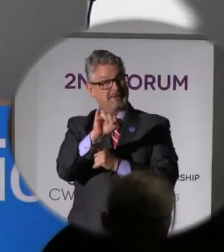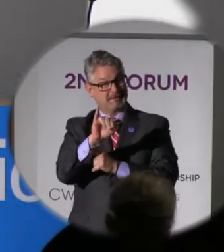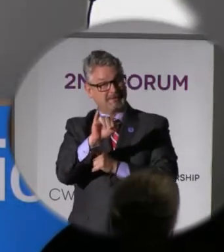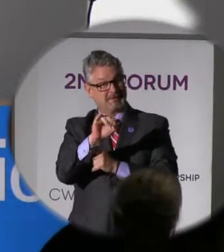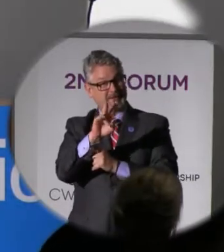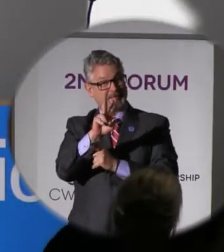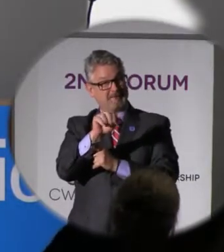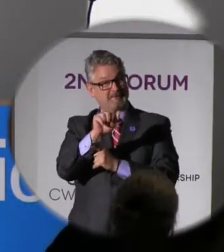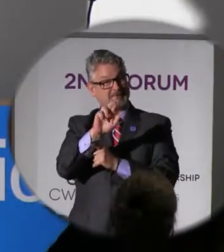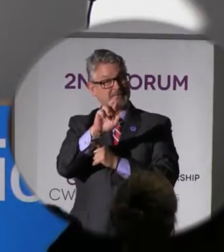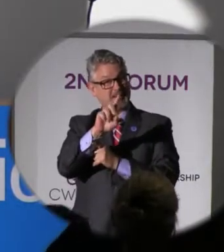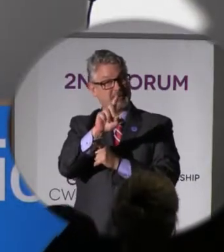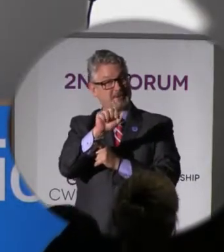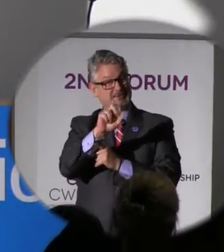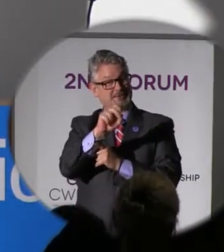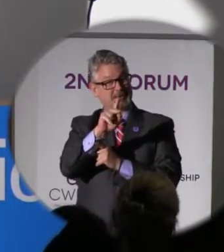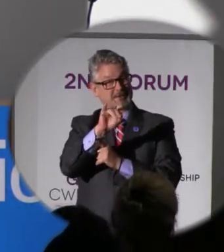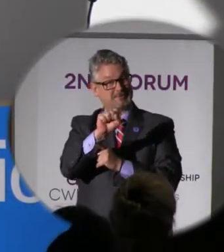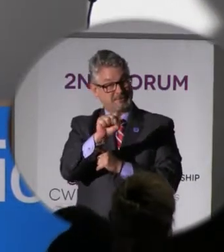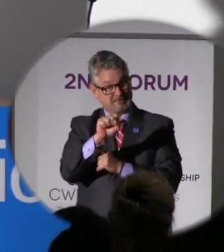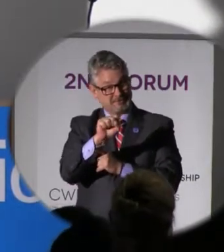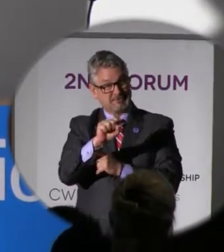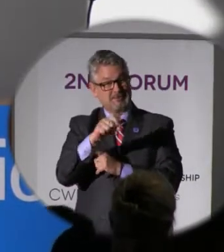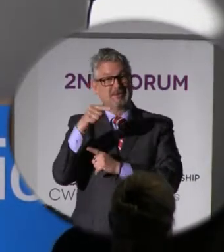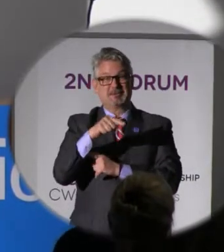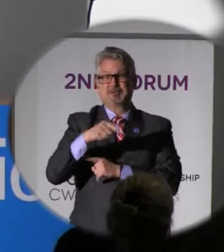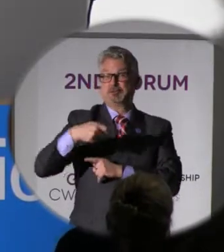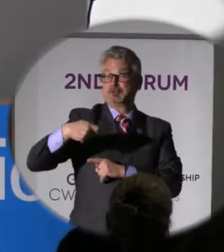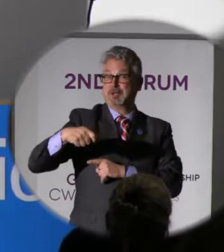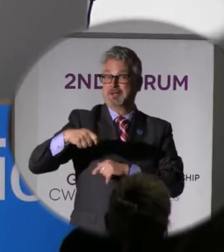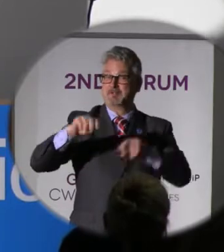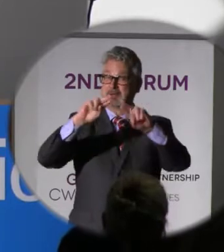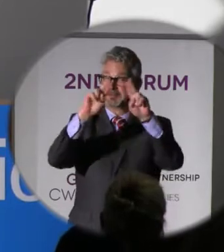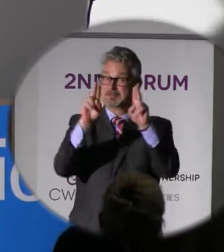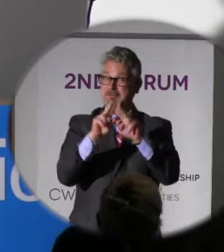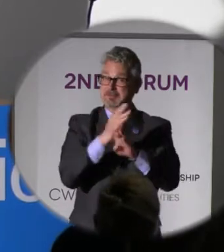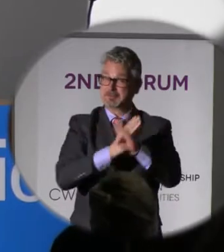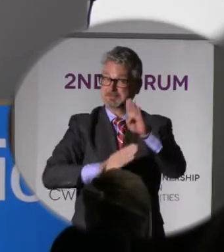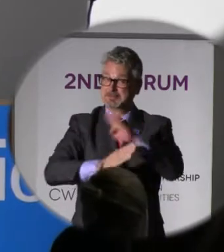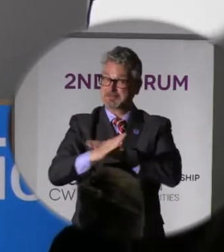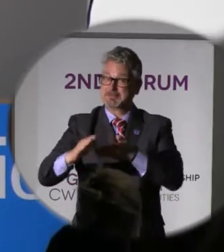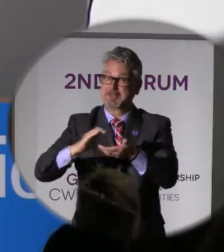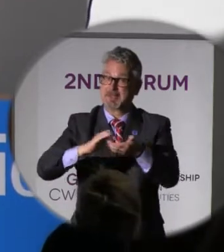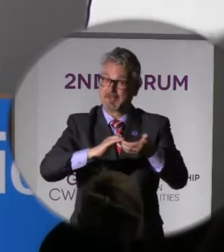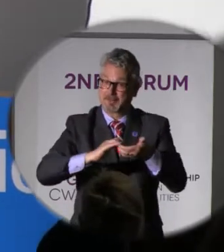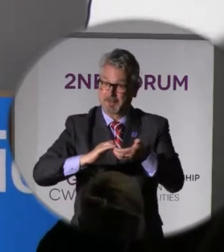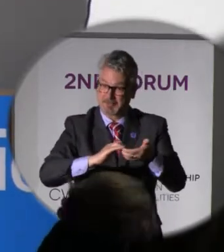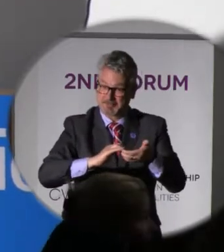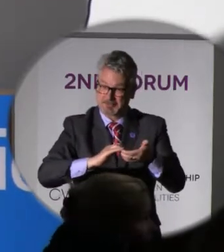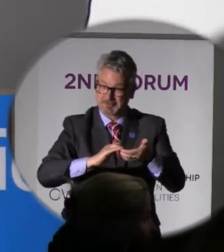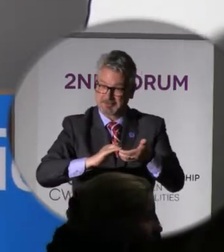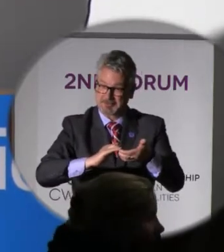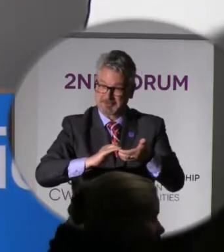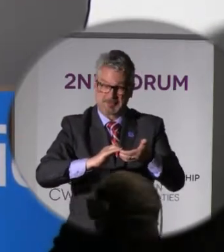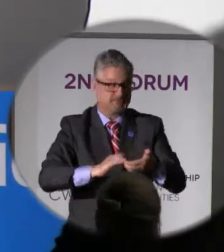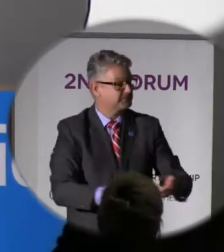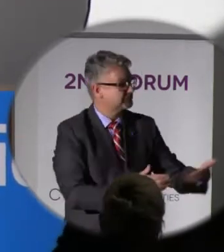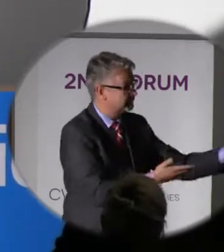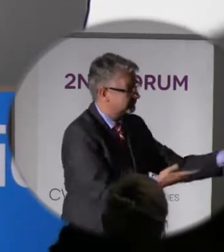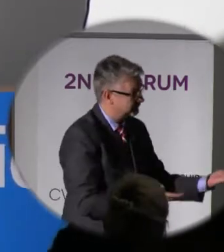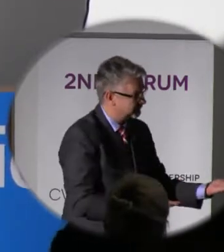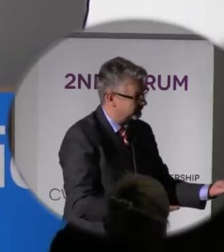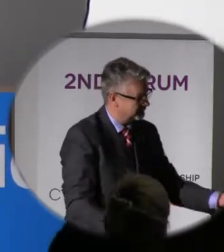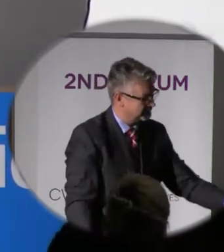Now I want to introduce the next speaker, Mr. Yannis Vardakastanis, who is chair of the